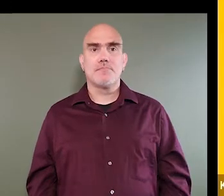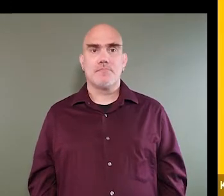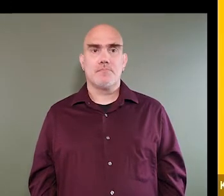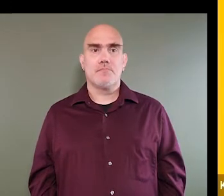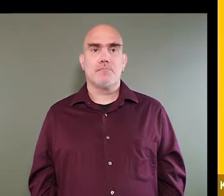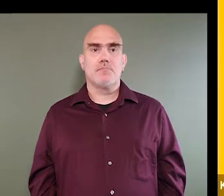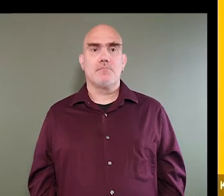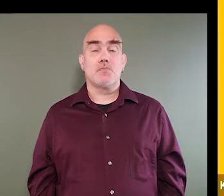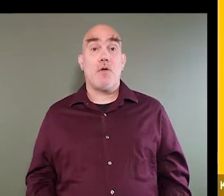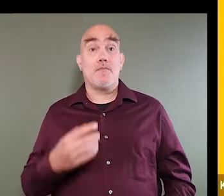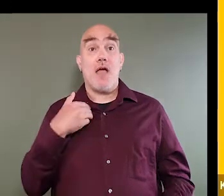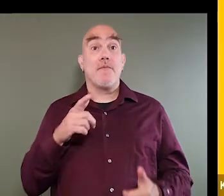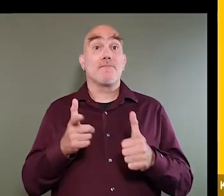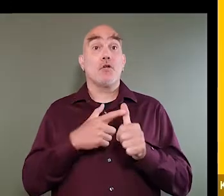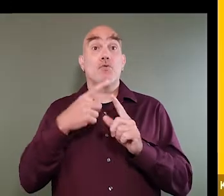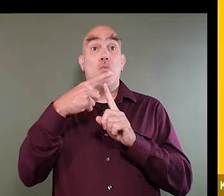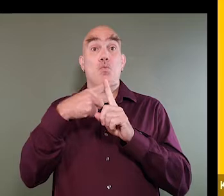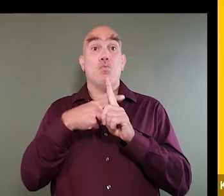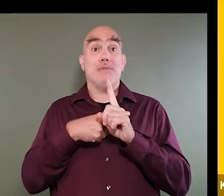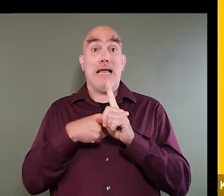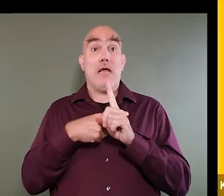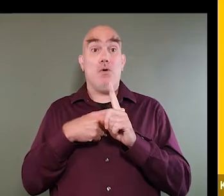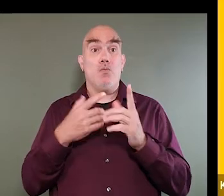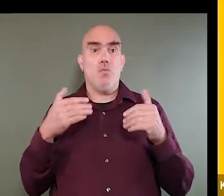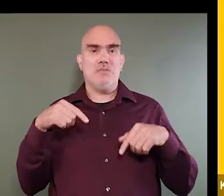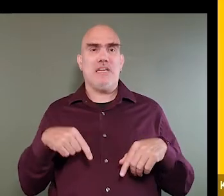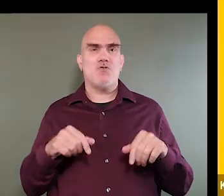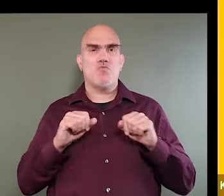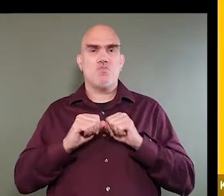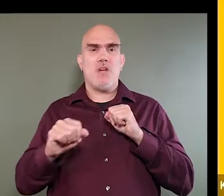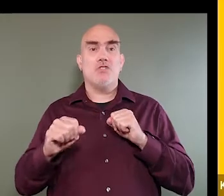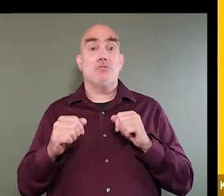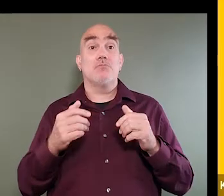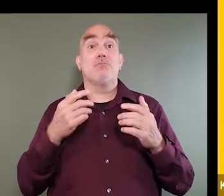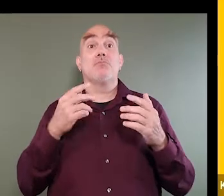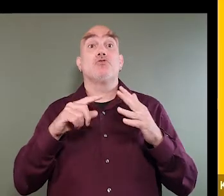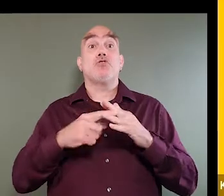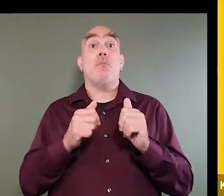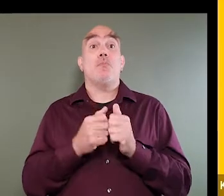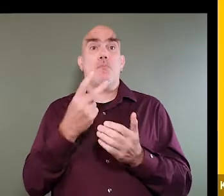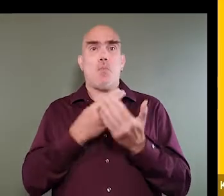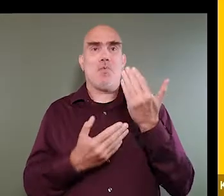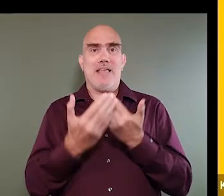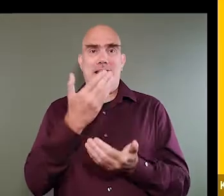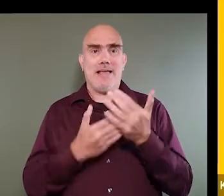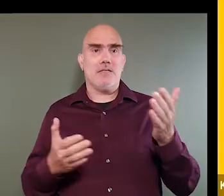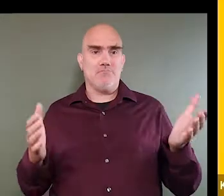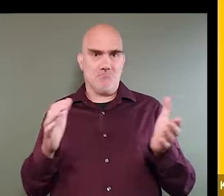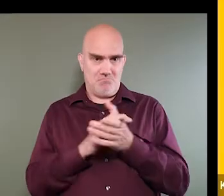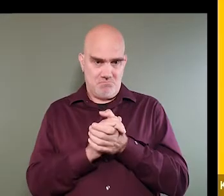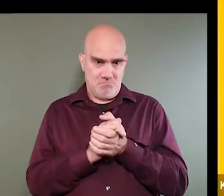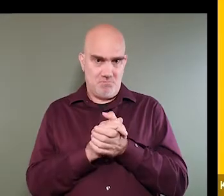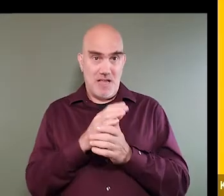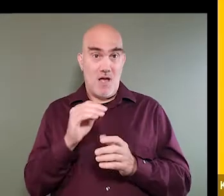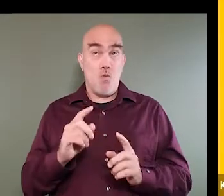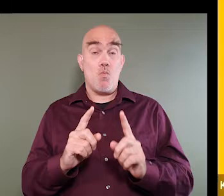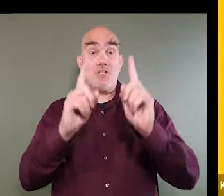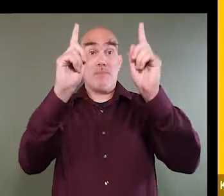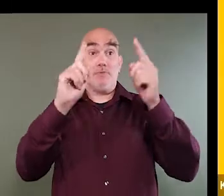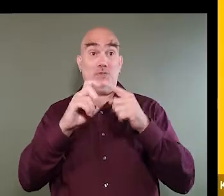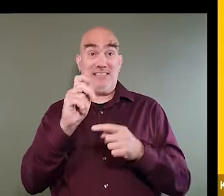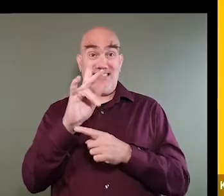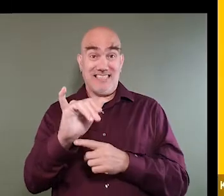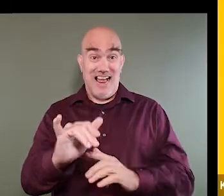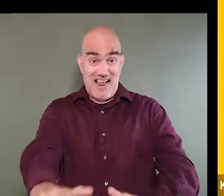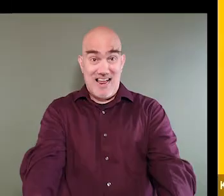So for our first cool down stretch, let's start by bringing both of our hands together and reach them up to the